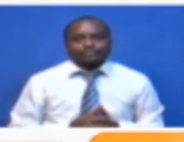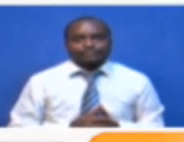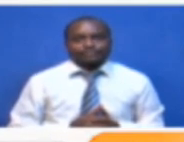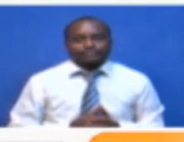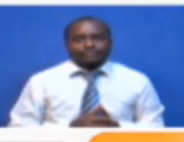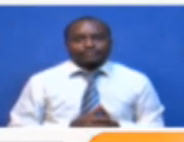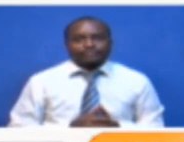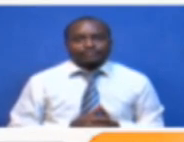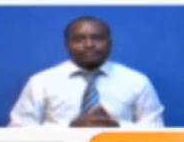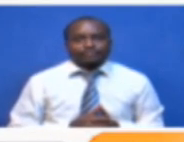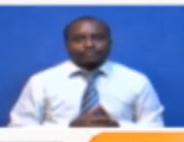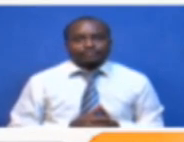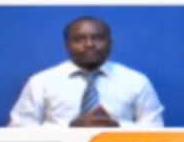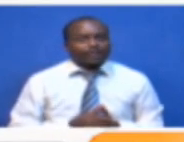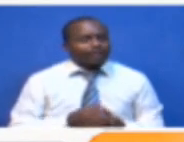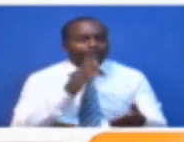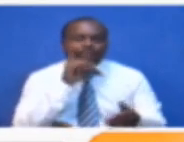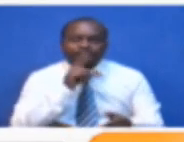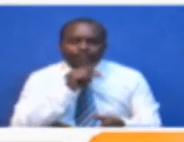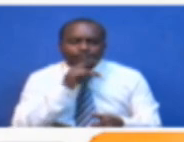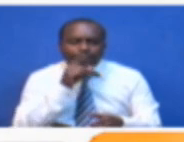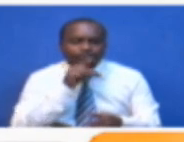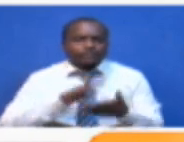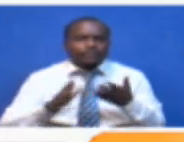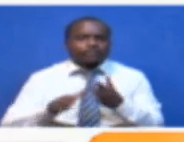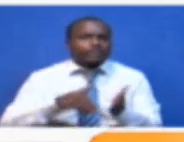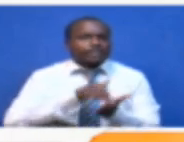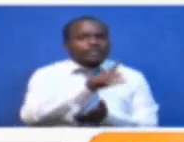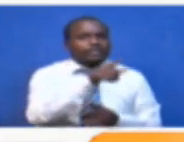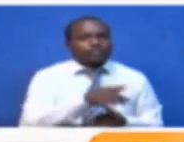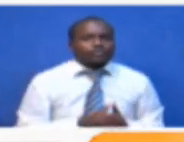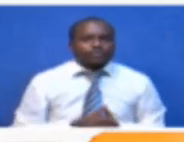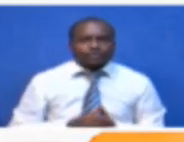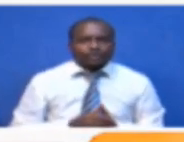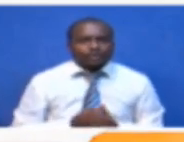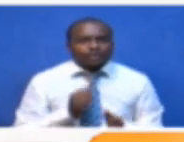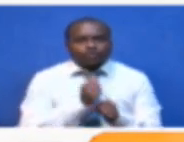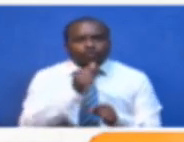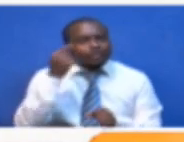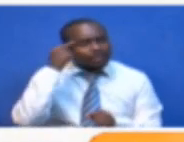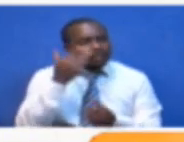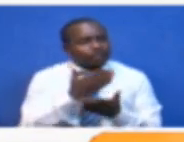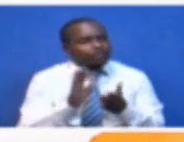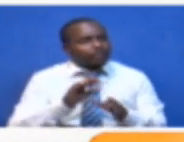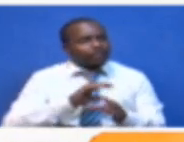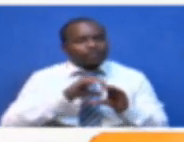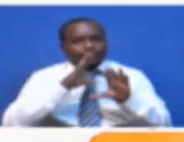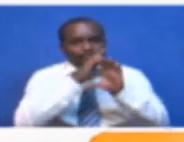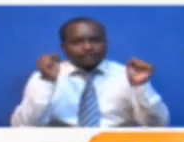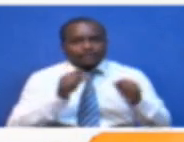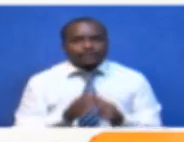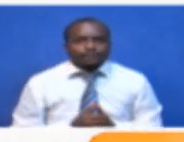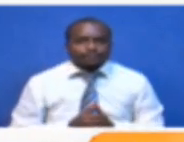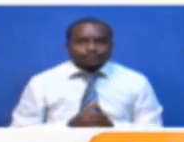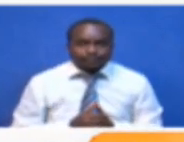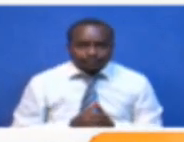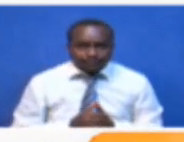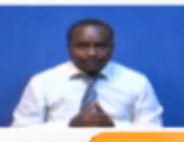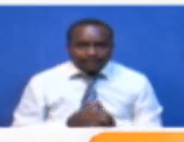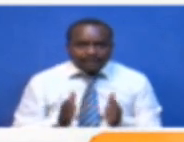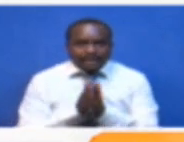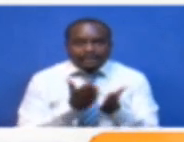Yeah. Yeah, nambia Malisa ni kutume. Yes. Ni Malisa ni kutu? Ni kutume. Yeah, don't think you are a piece of the president. You're not. Yes. And every